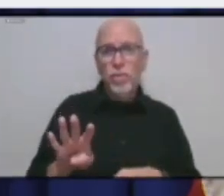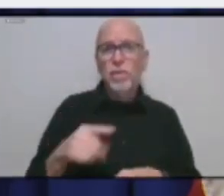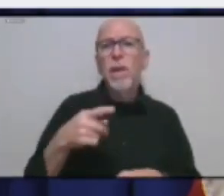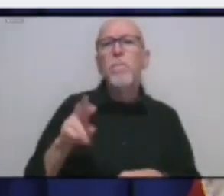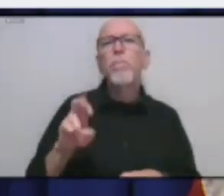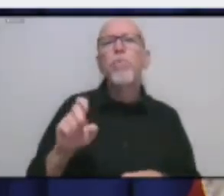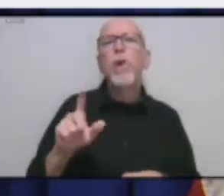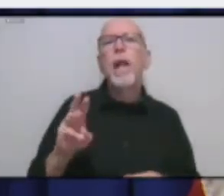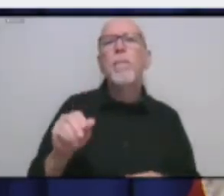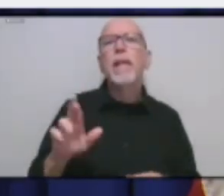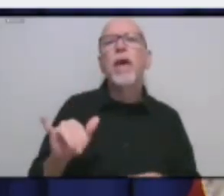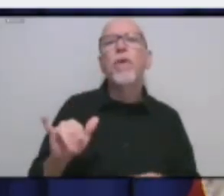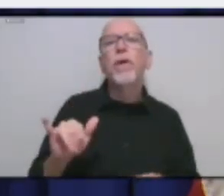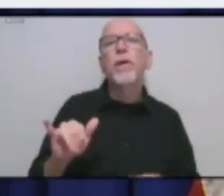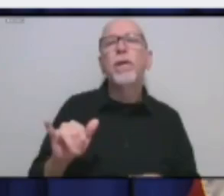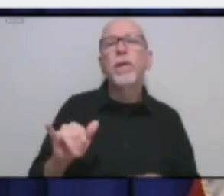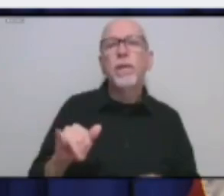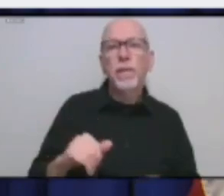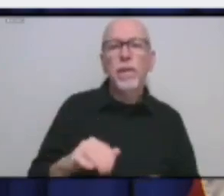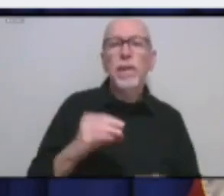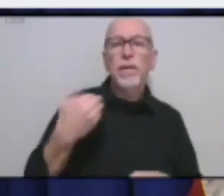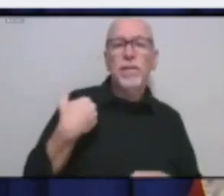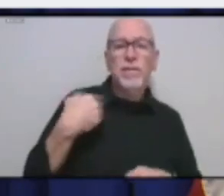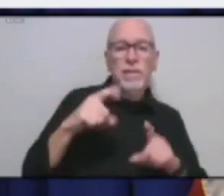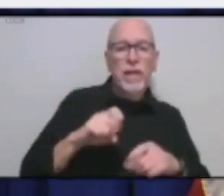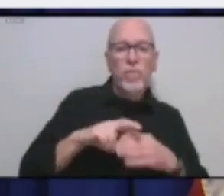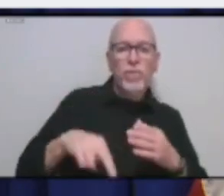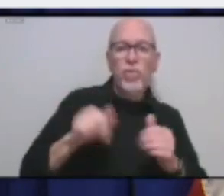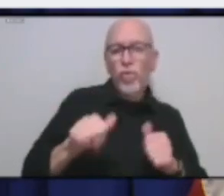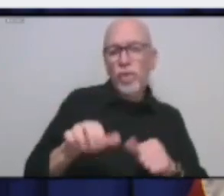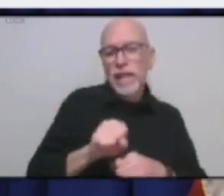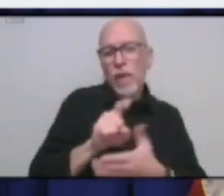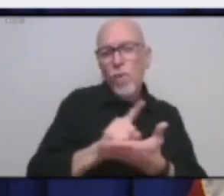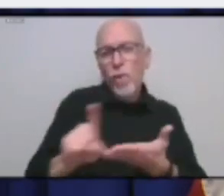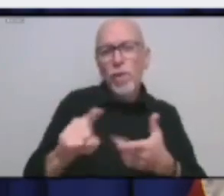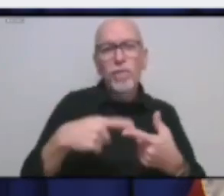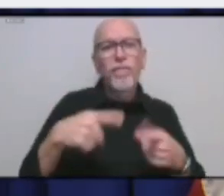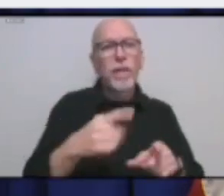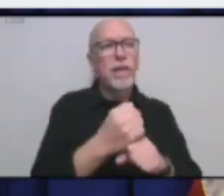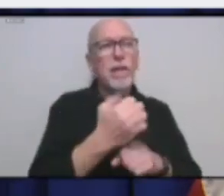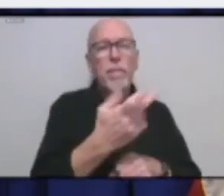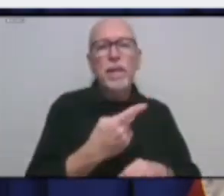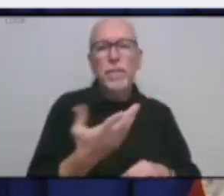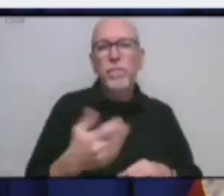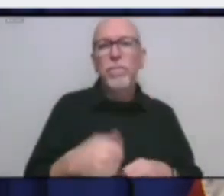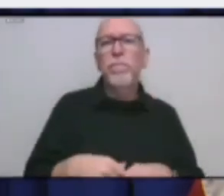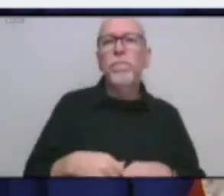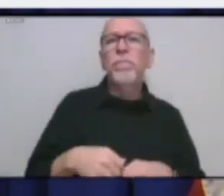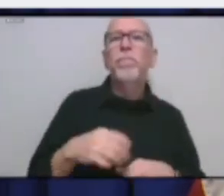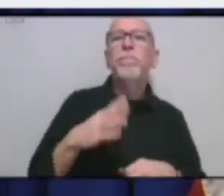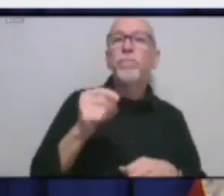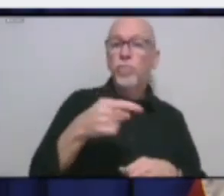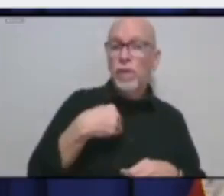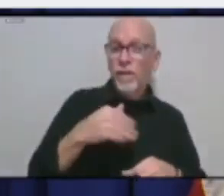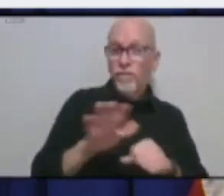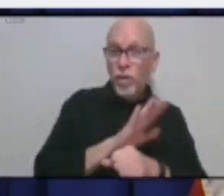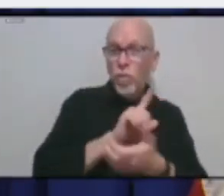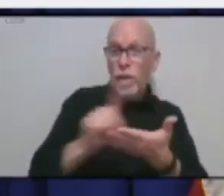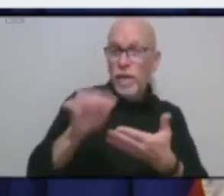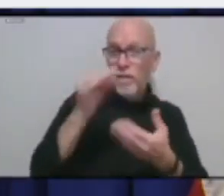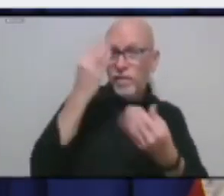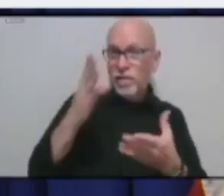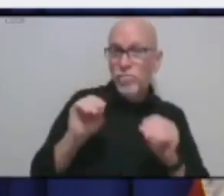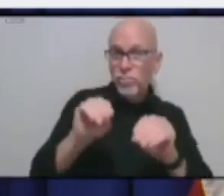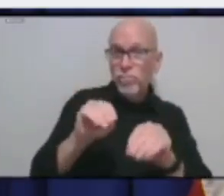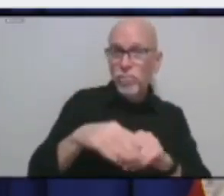preliminary, and we know that recently test results were taking as long as a week to come back for people here. And do we have a full week's worth of data to